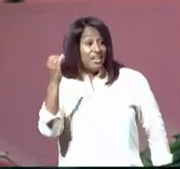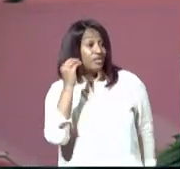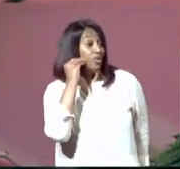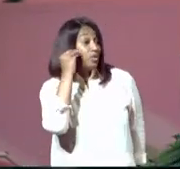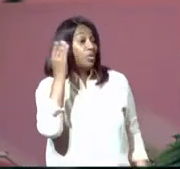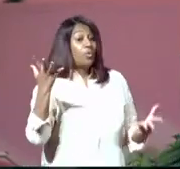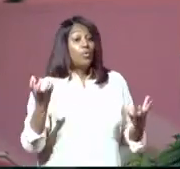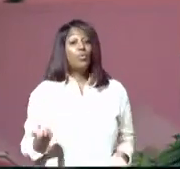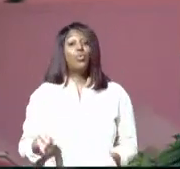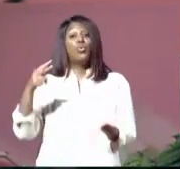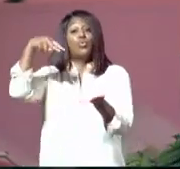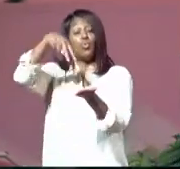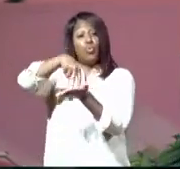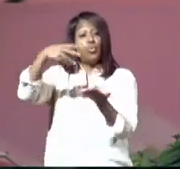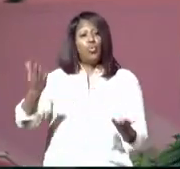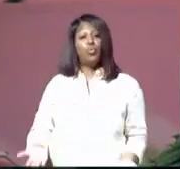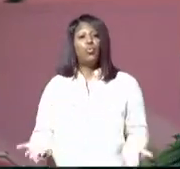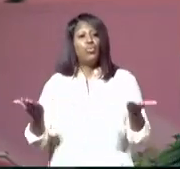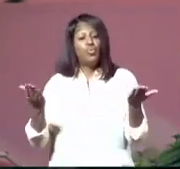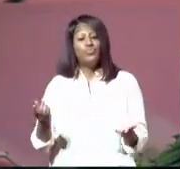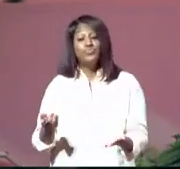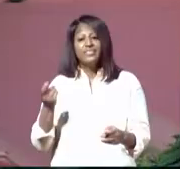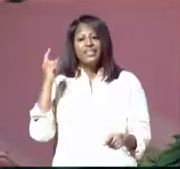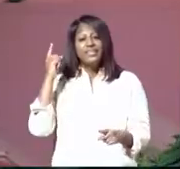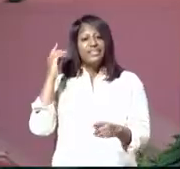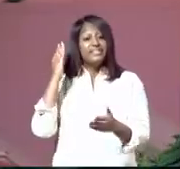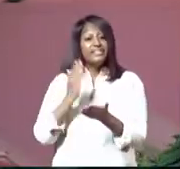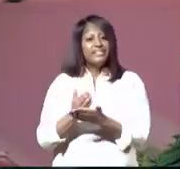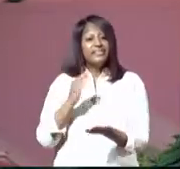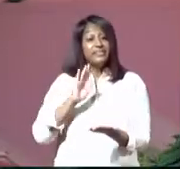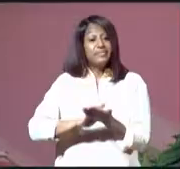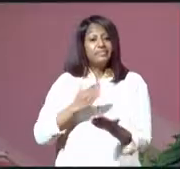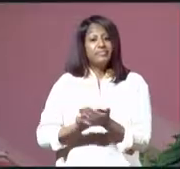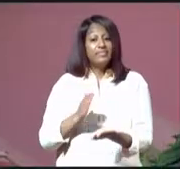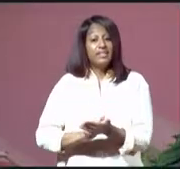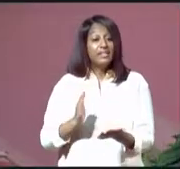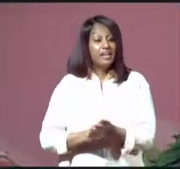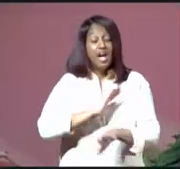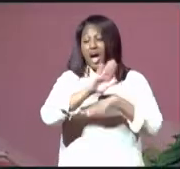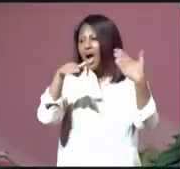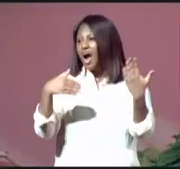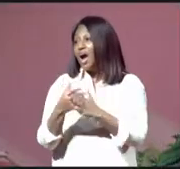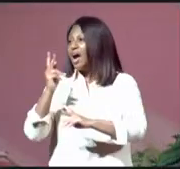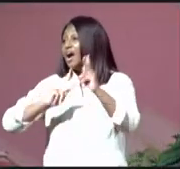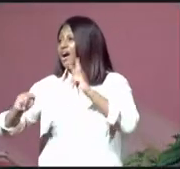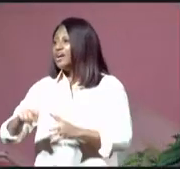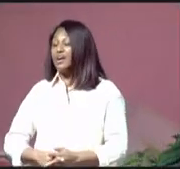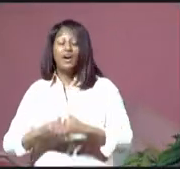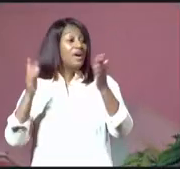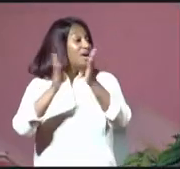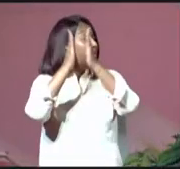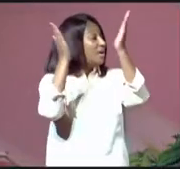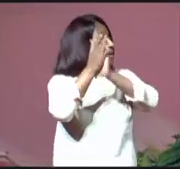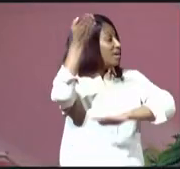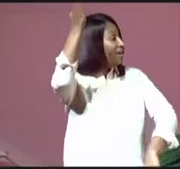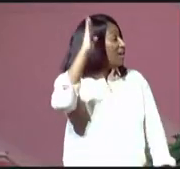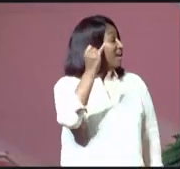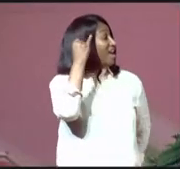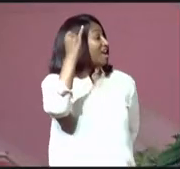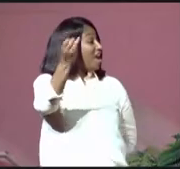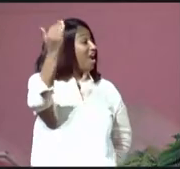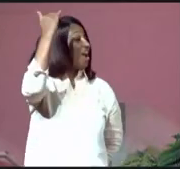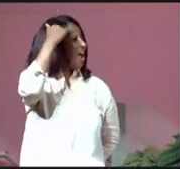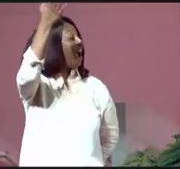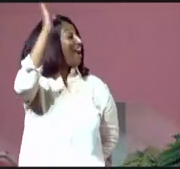stand up. Put your eggs down for a minute. Stand up and everybody give God a great praise. Come on, if you know God